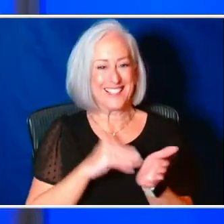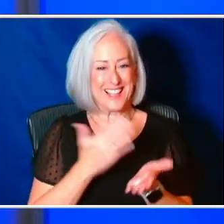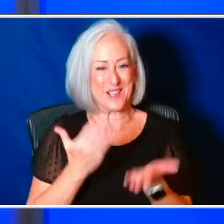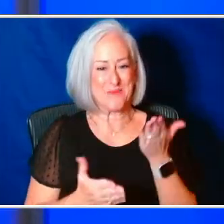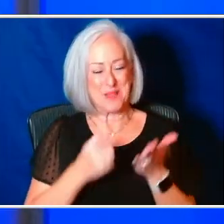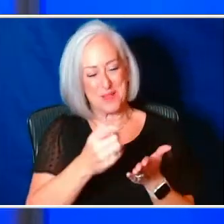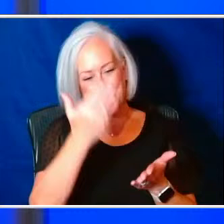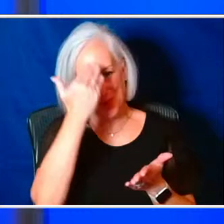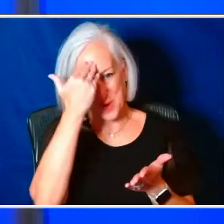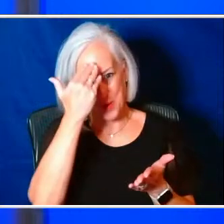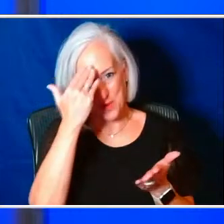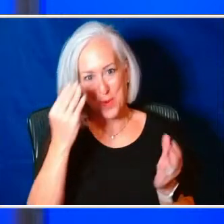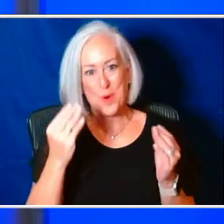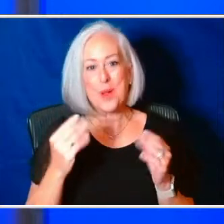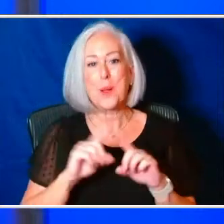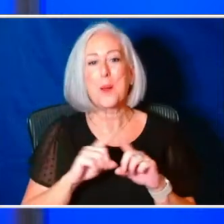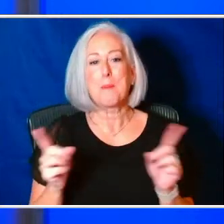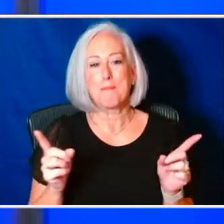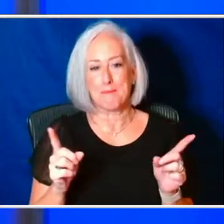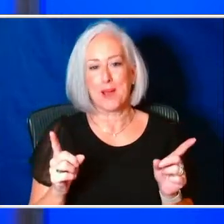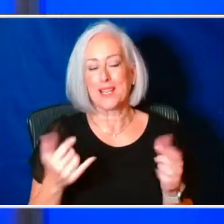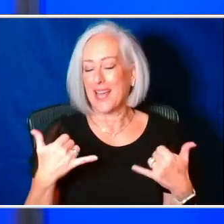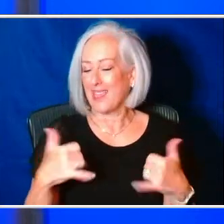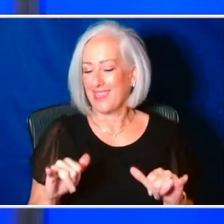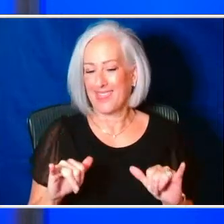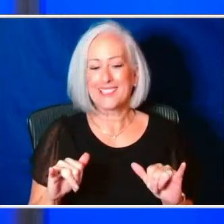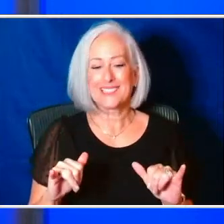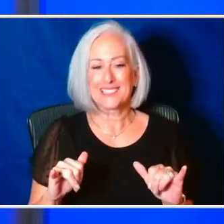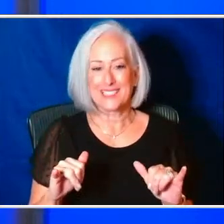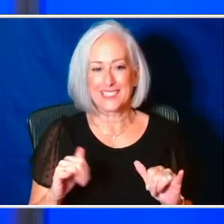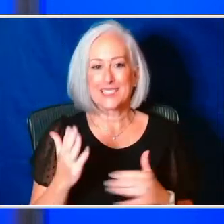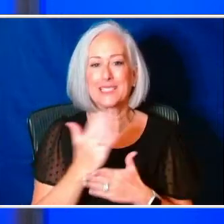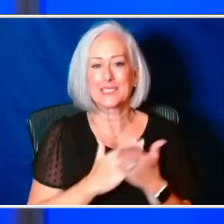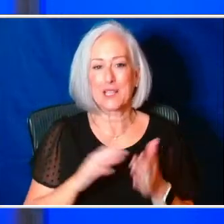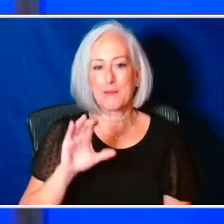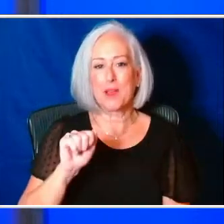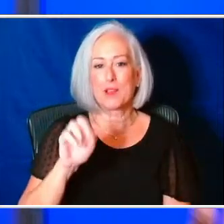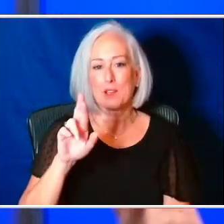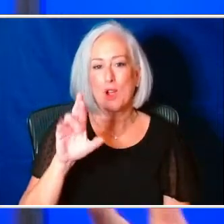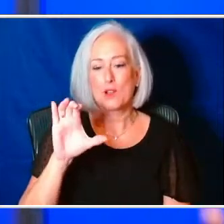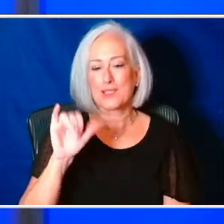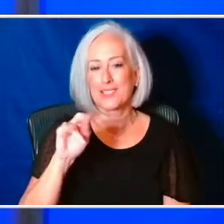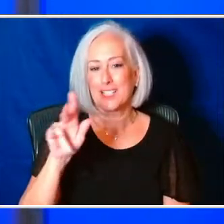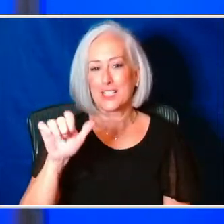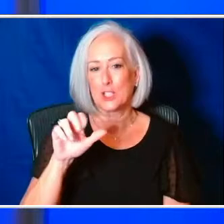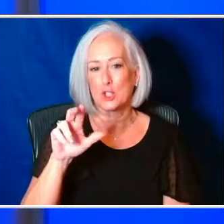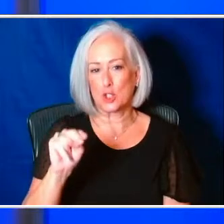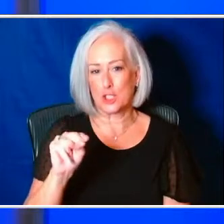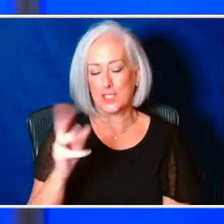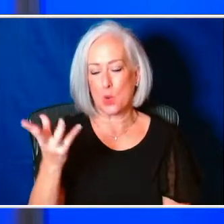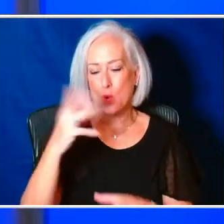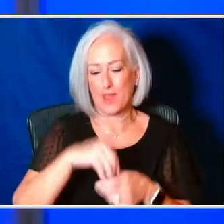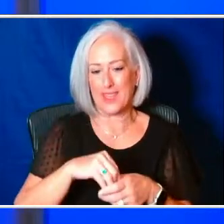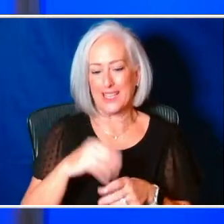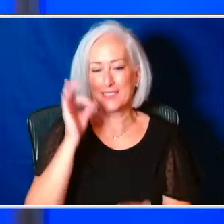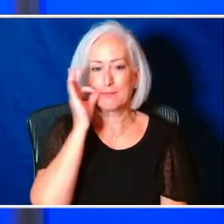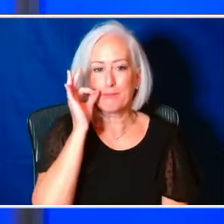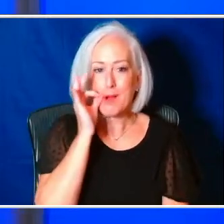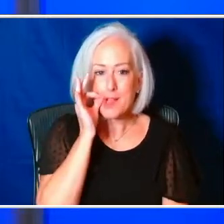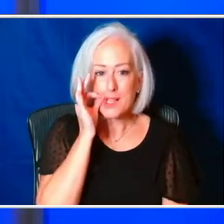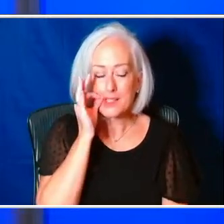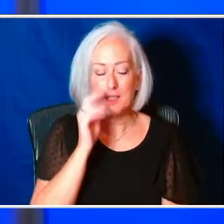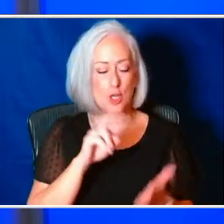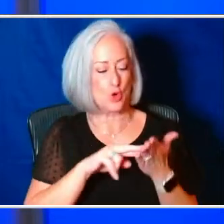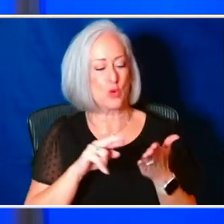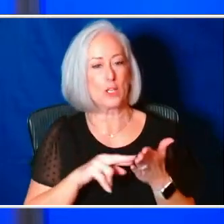Yeah. But I think there's still probably some carcinogens in it. There's research that's showing that the marijuana may